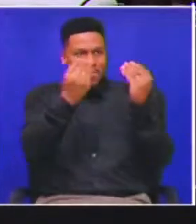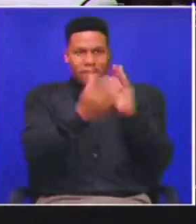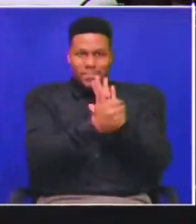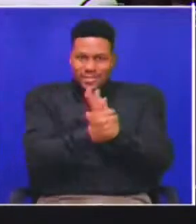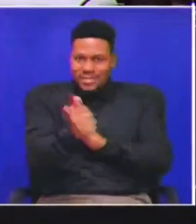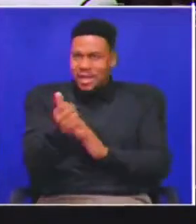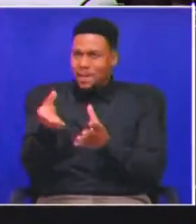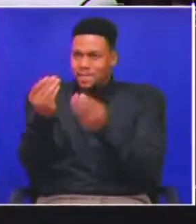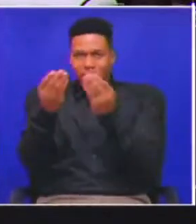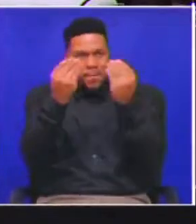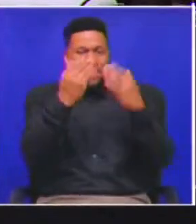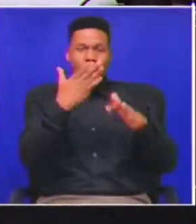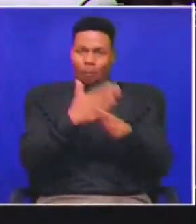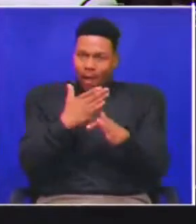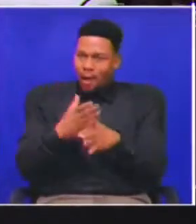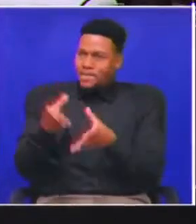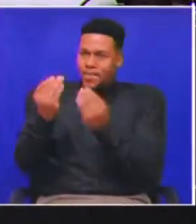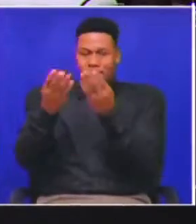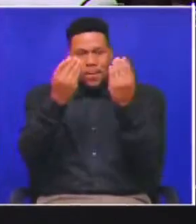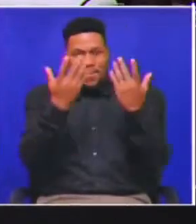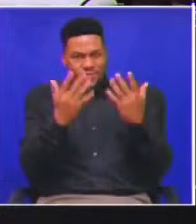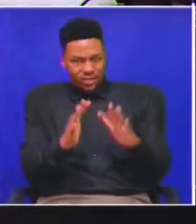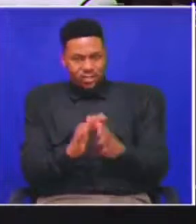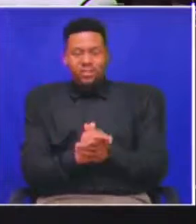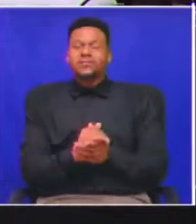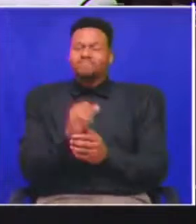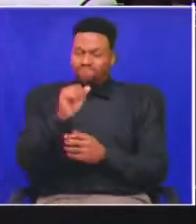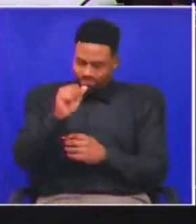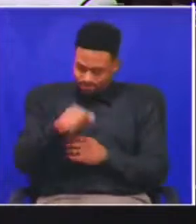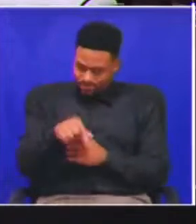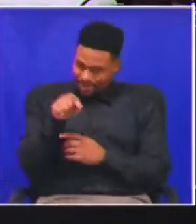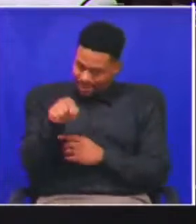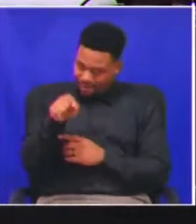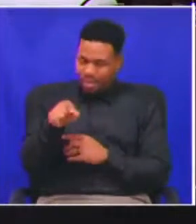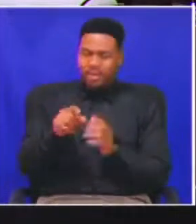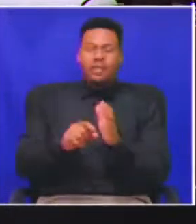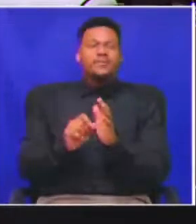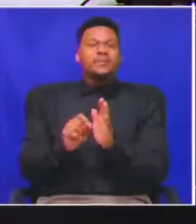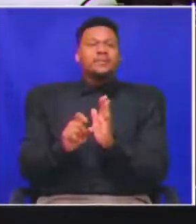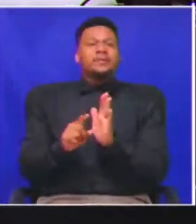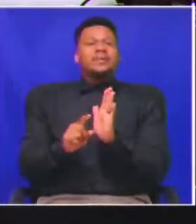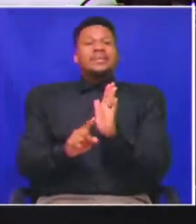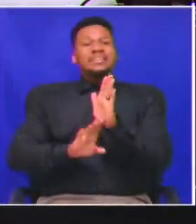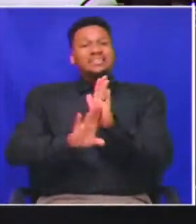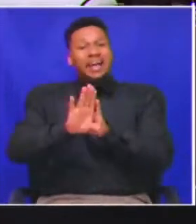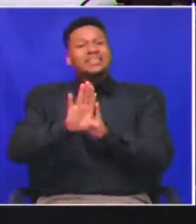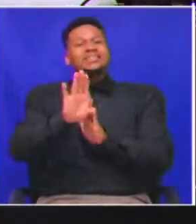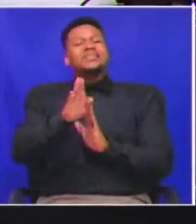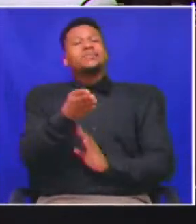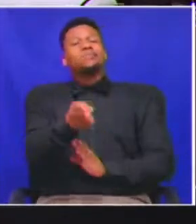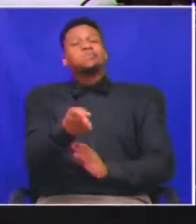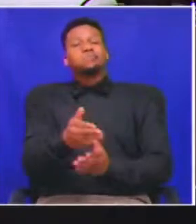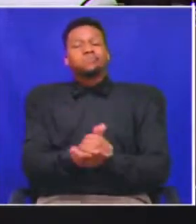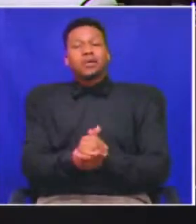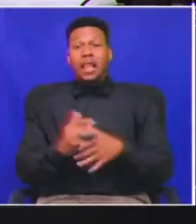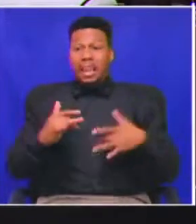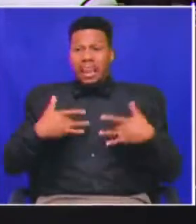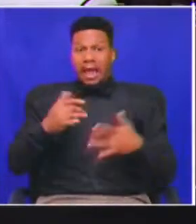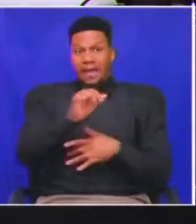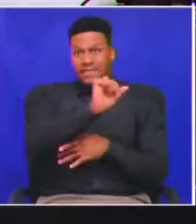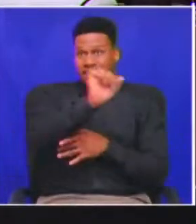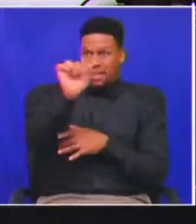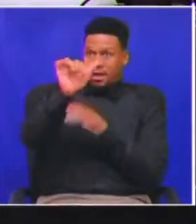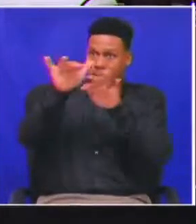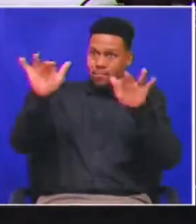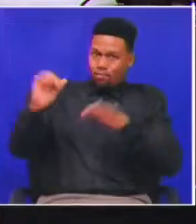see success as the economy grows and the livelihoods of our people get better. When service delivery where